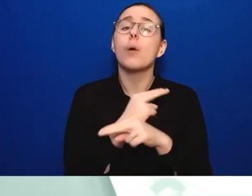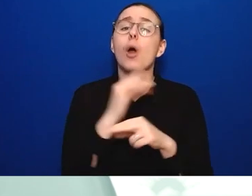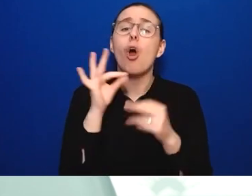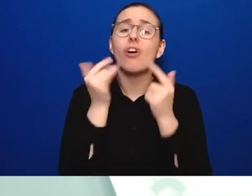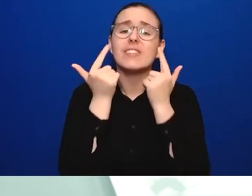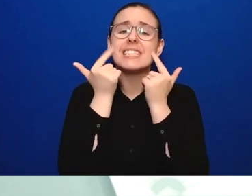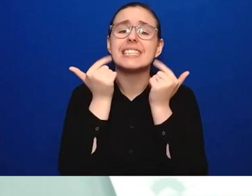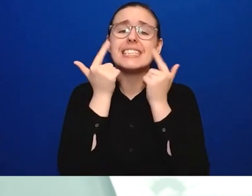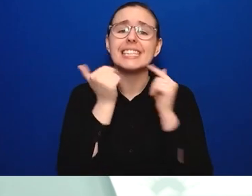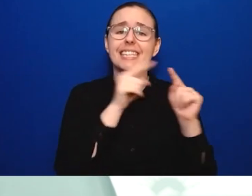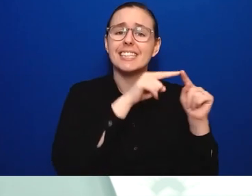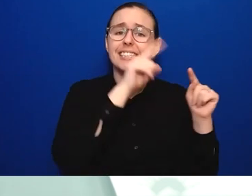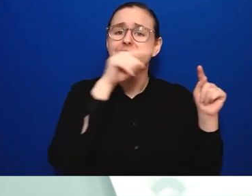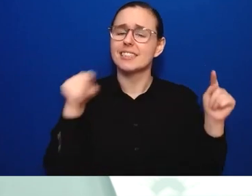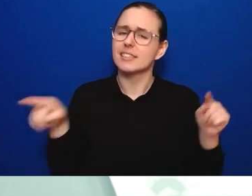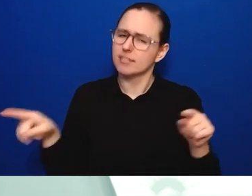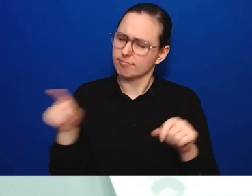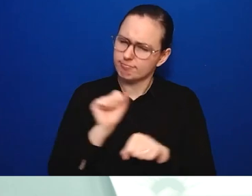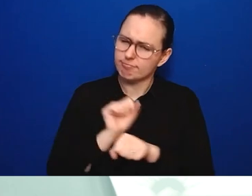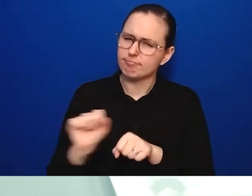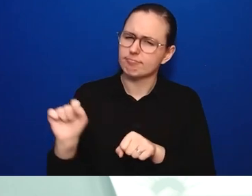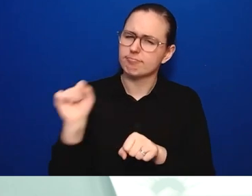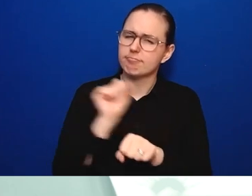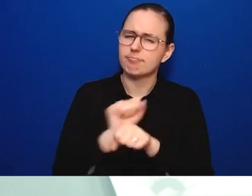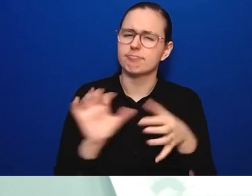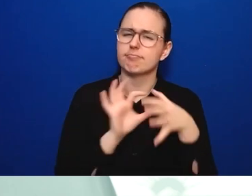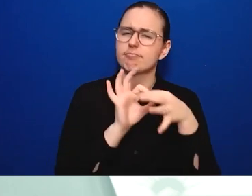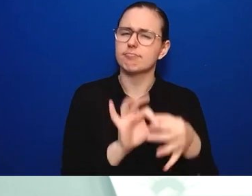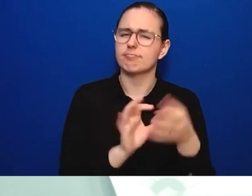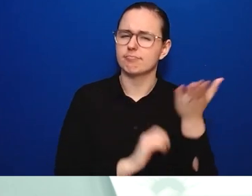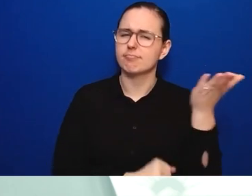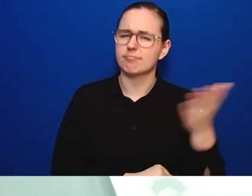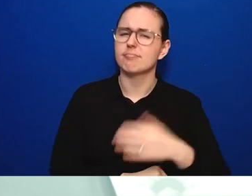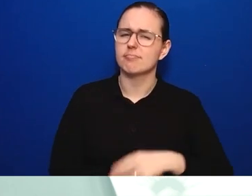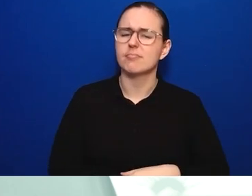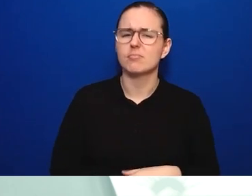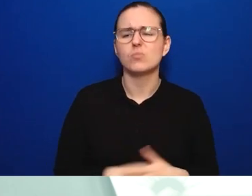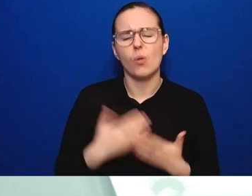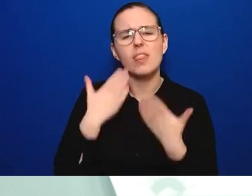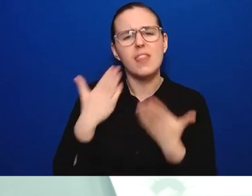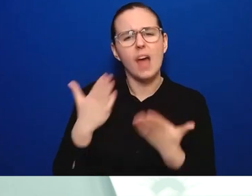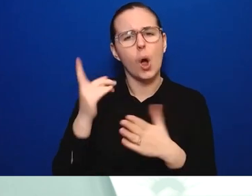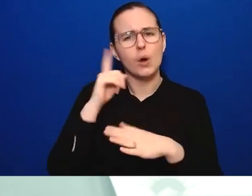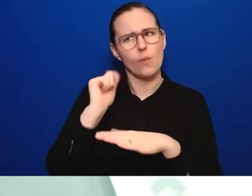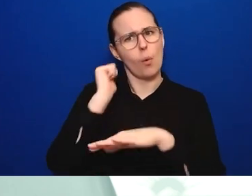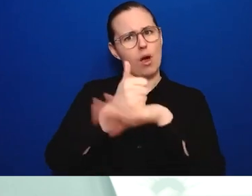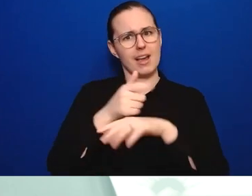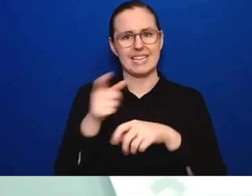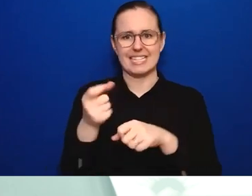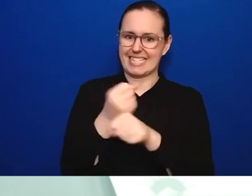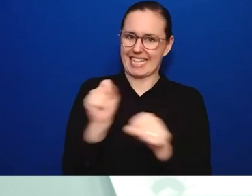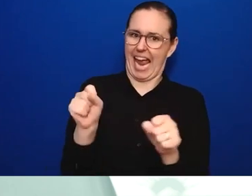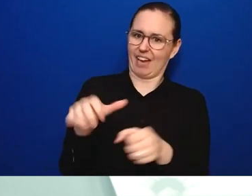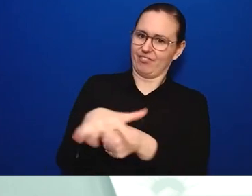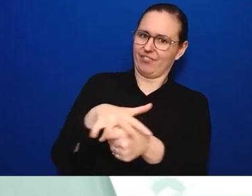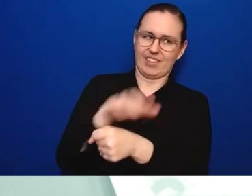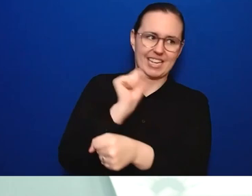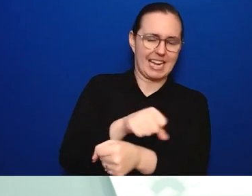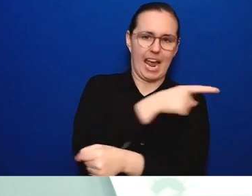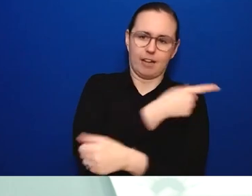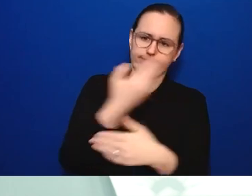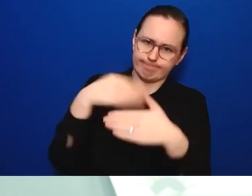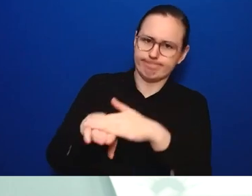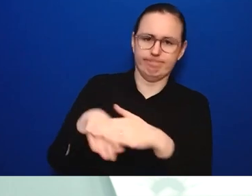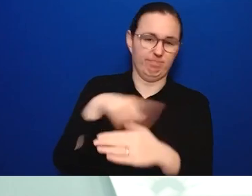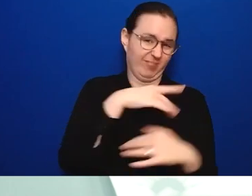in our province and being a safe haven for Indigenous people across this province. I want to acknowledge